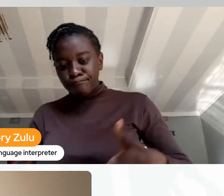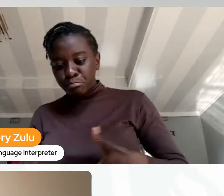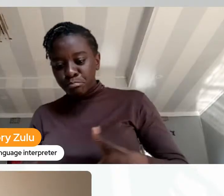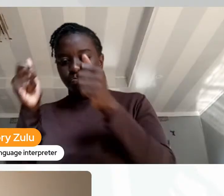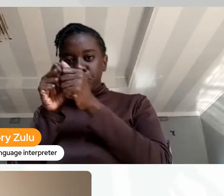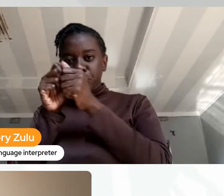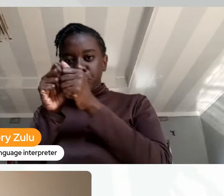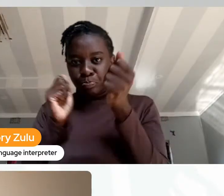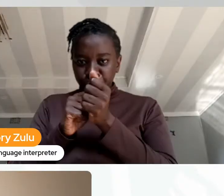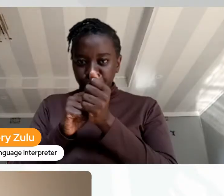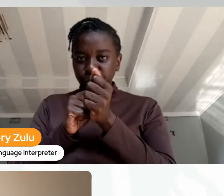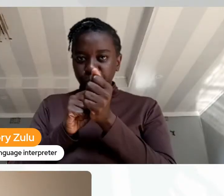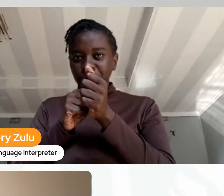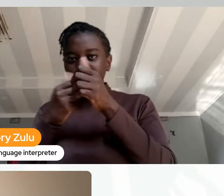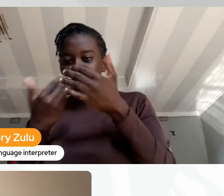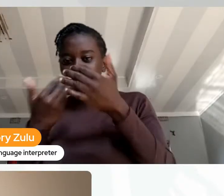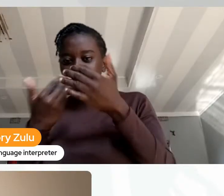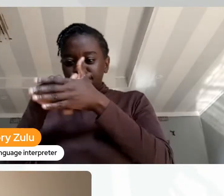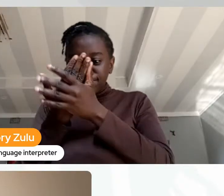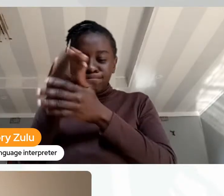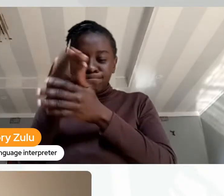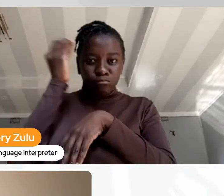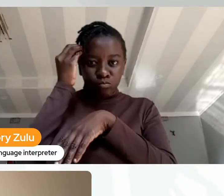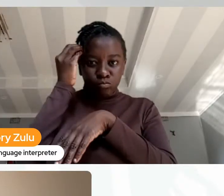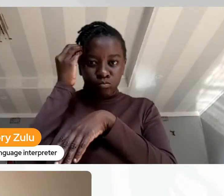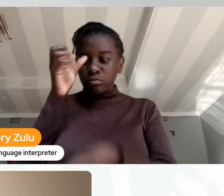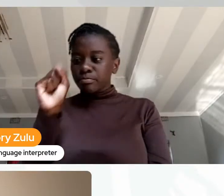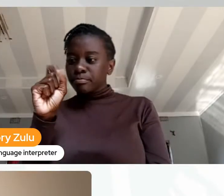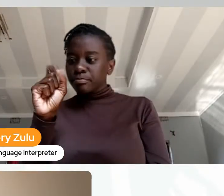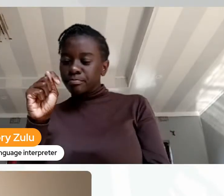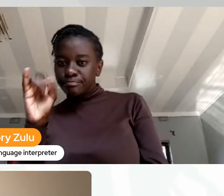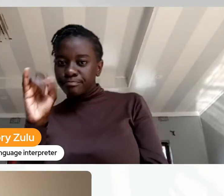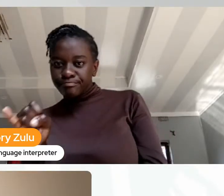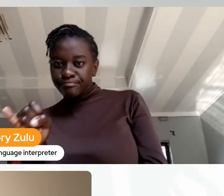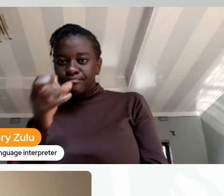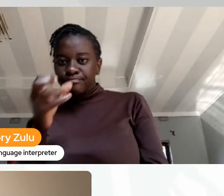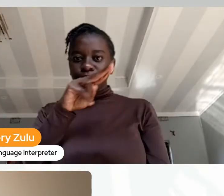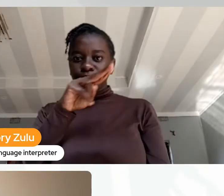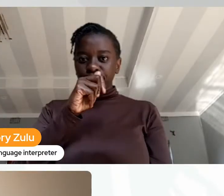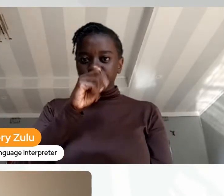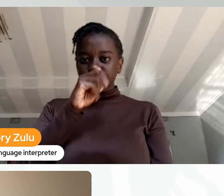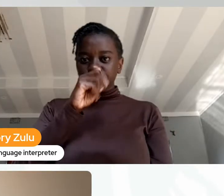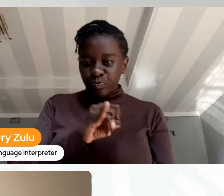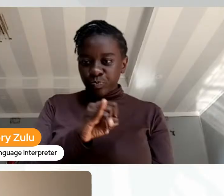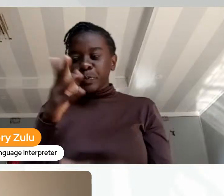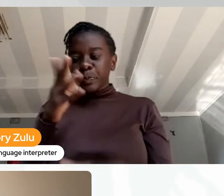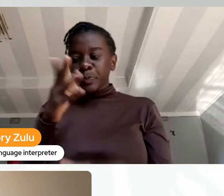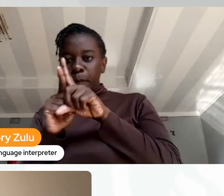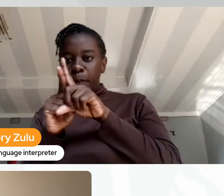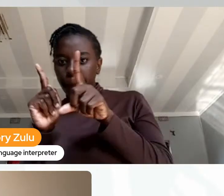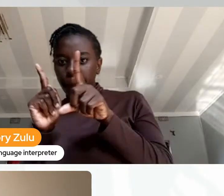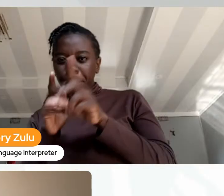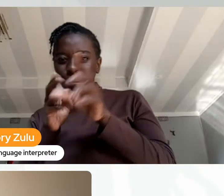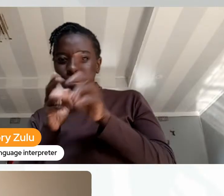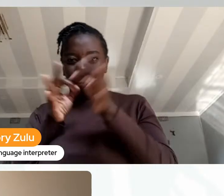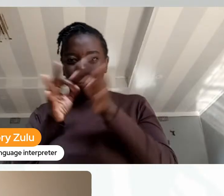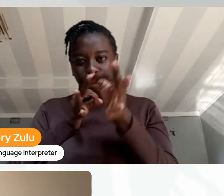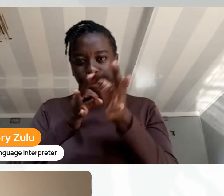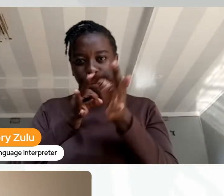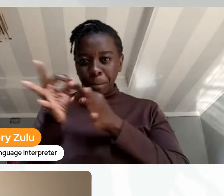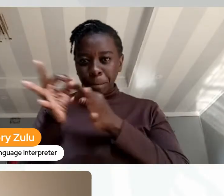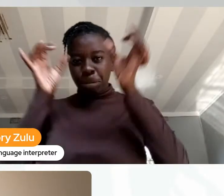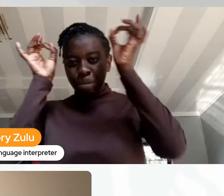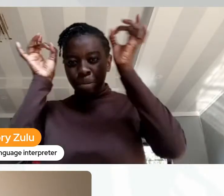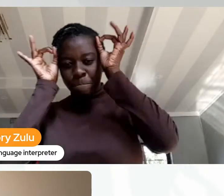free condoms, I know to say it's quite difficult to talk about condoms being given within